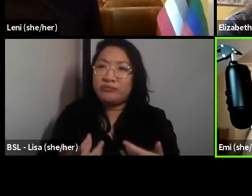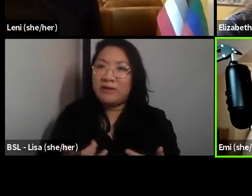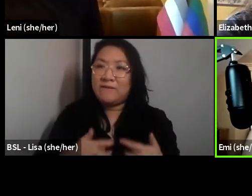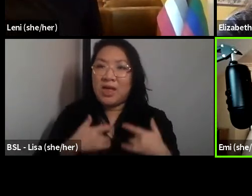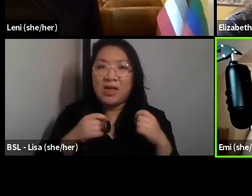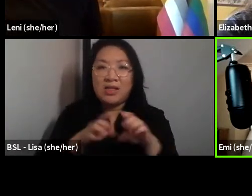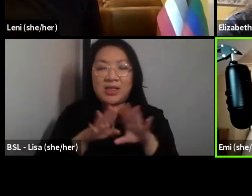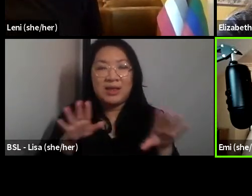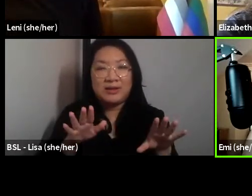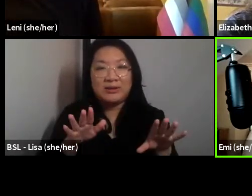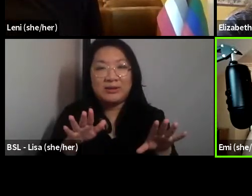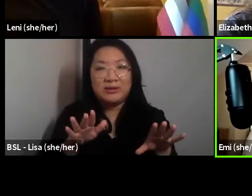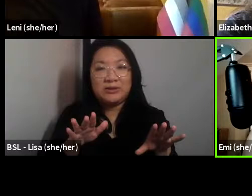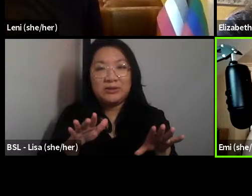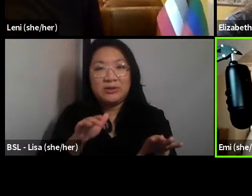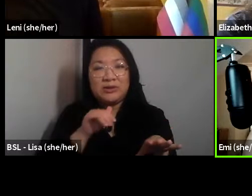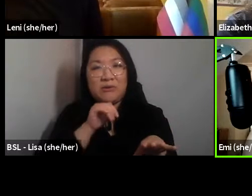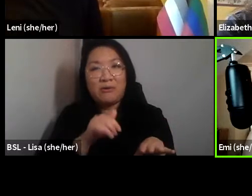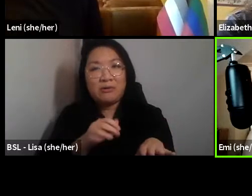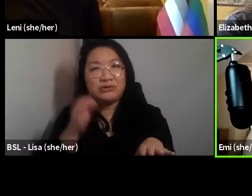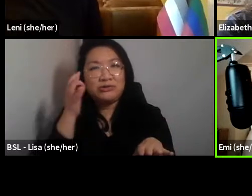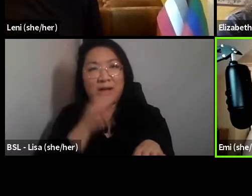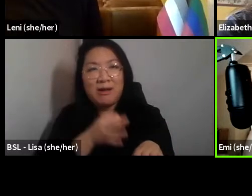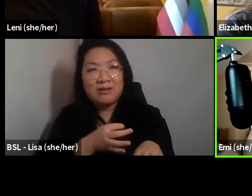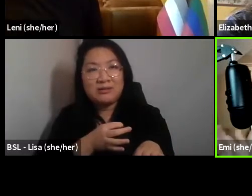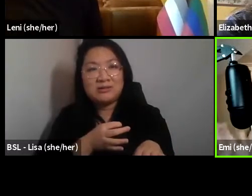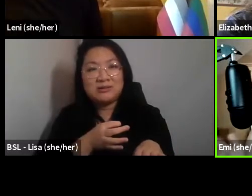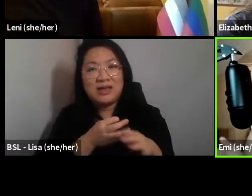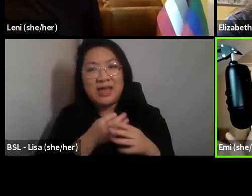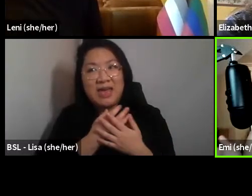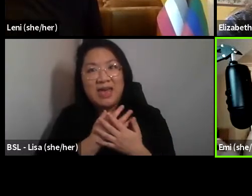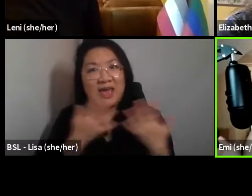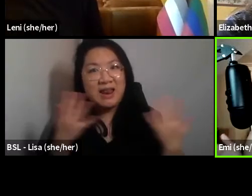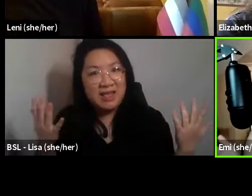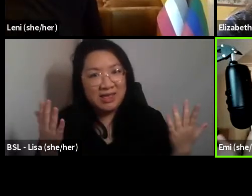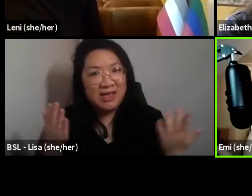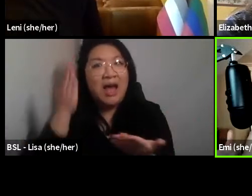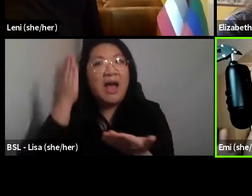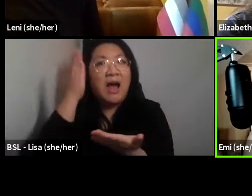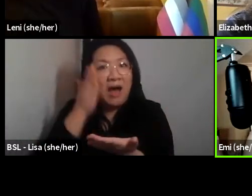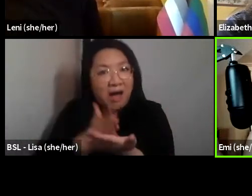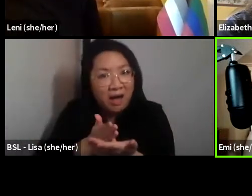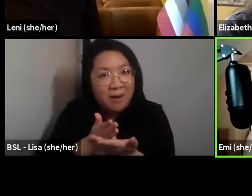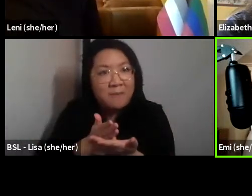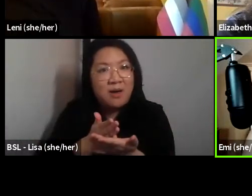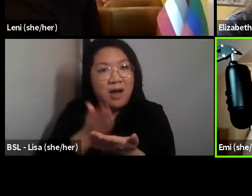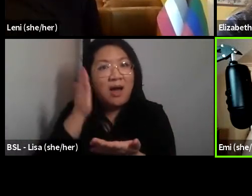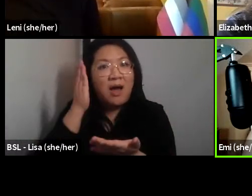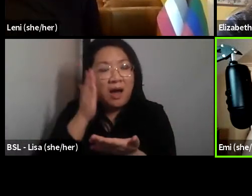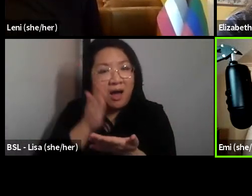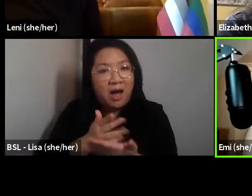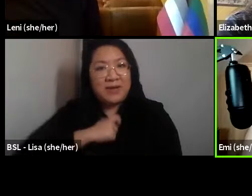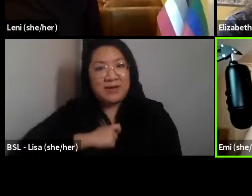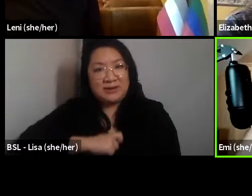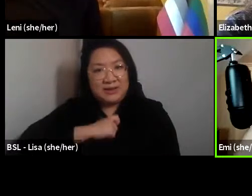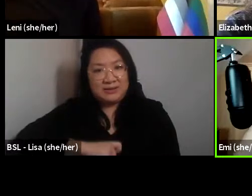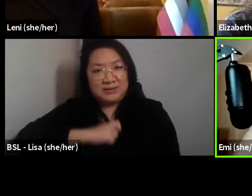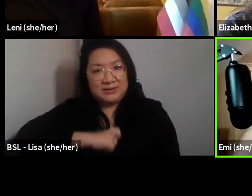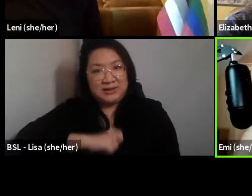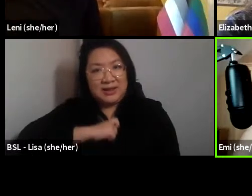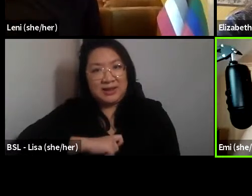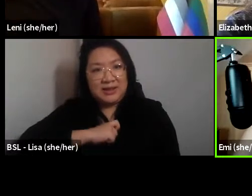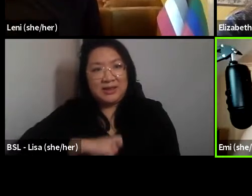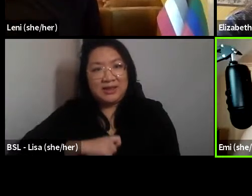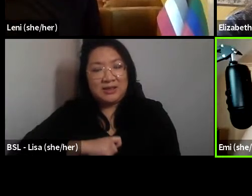like it's not just an Emmy thing. It's an actual legitimate thing that other people experience, or I guess don't